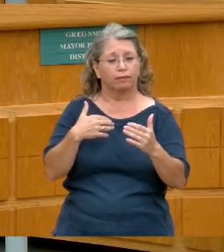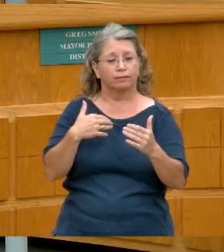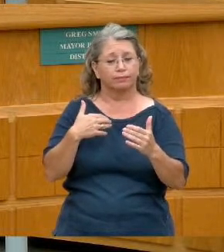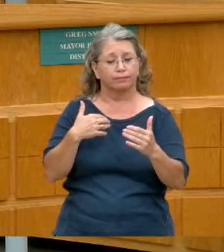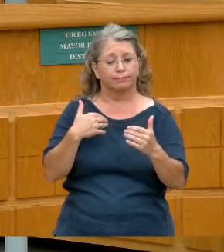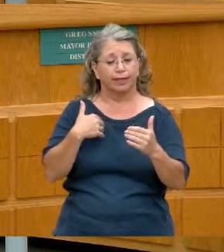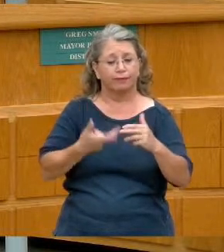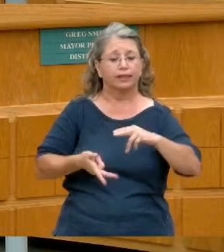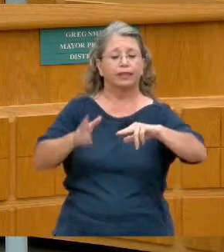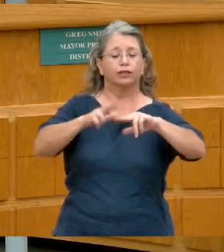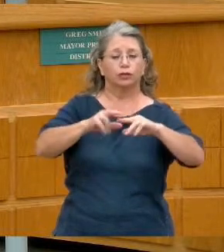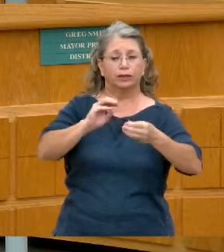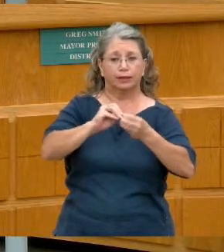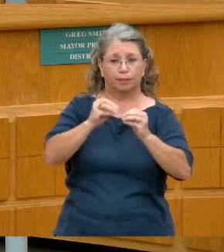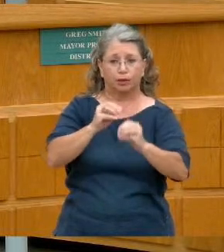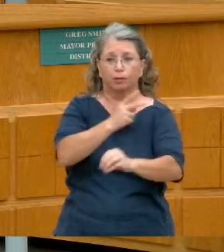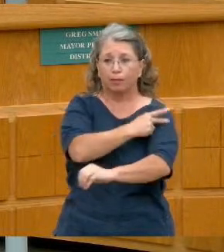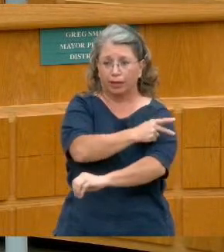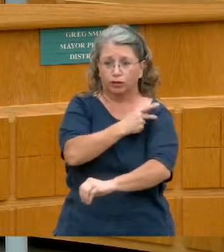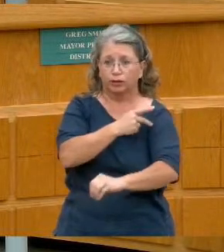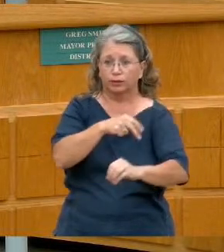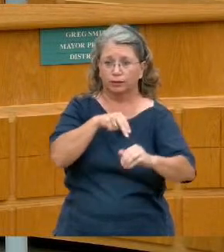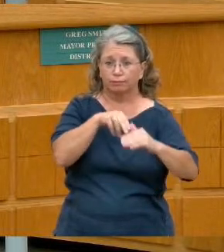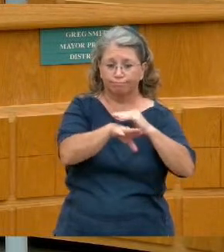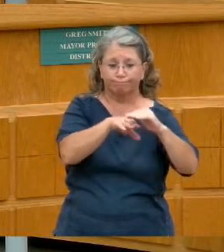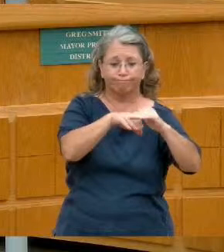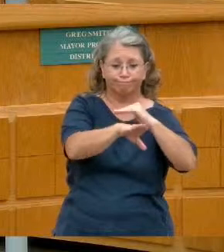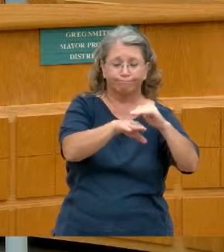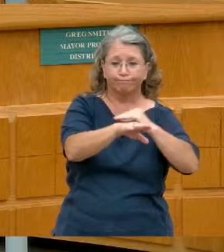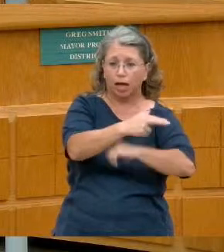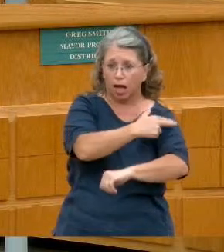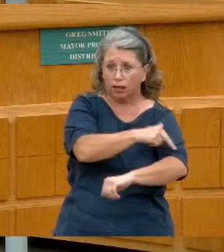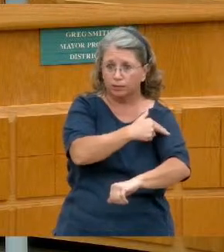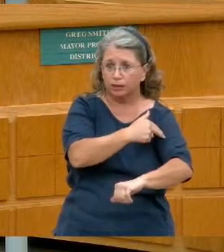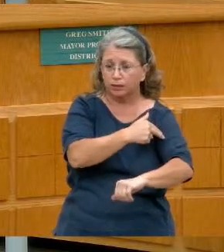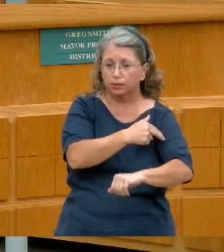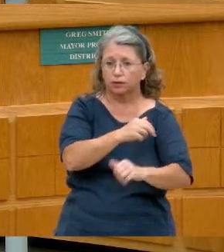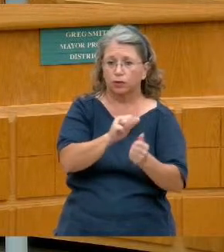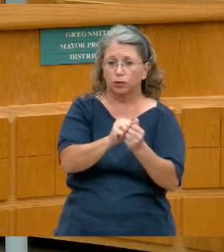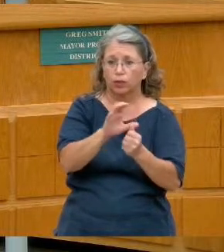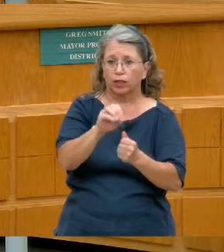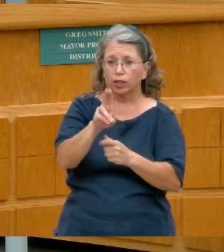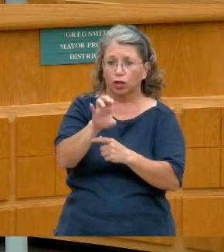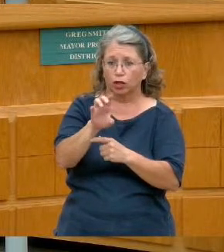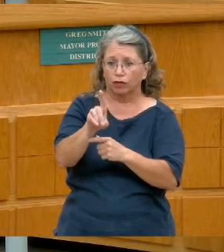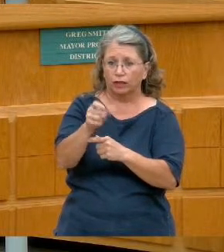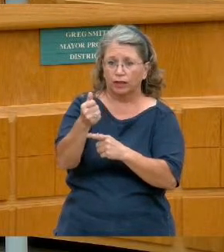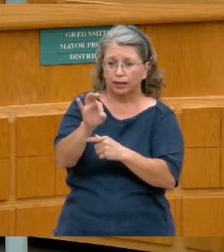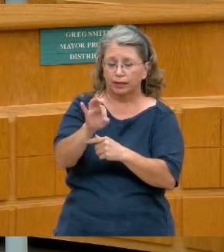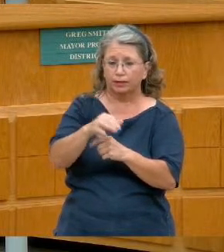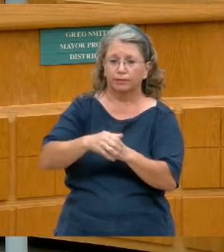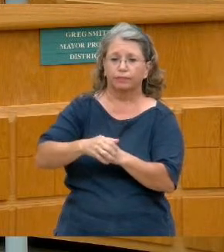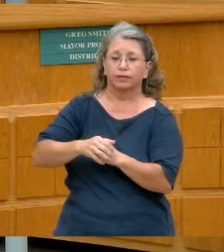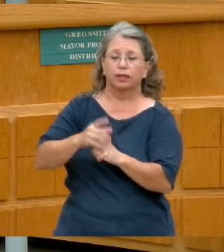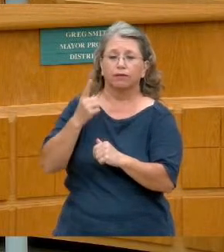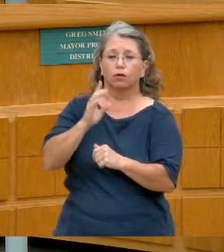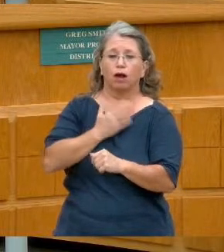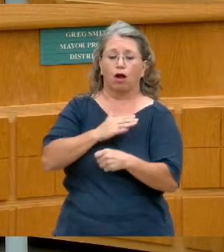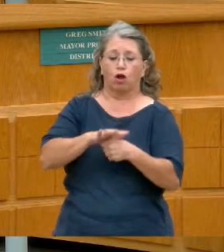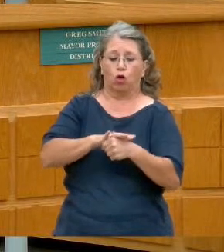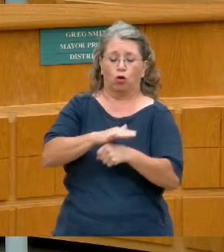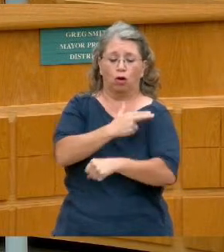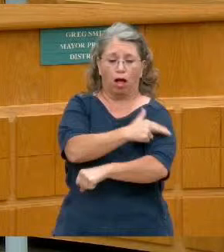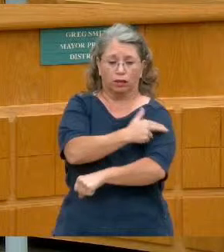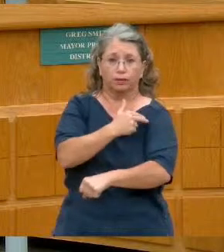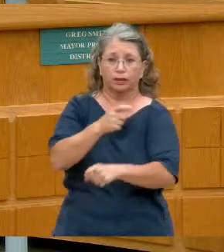that are being admitted with this COVID-19. As per our local hospital administrators, we have plans to handle